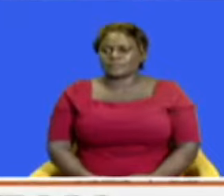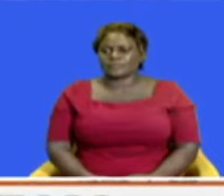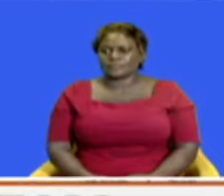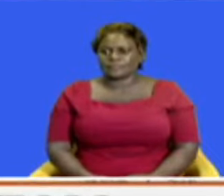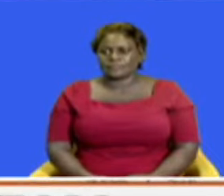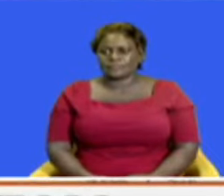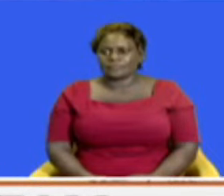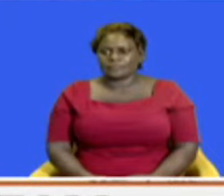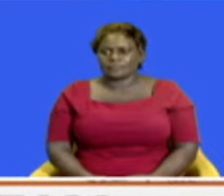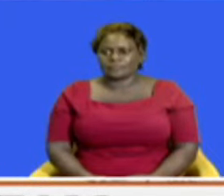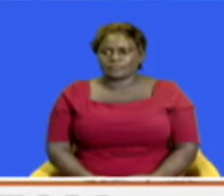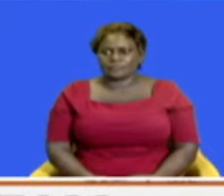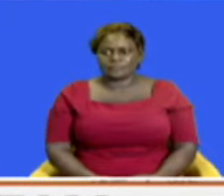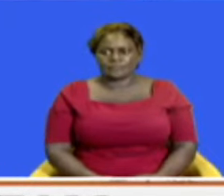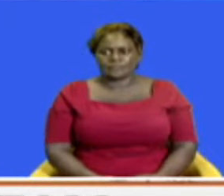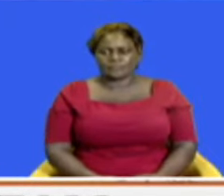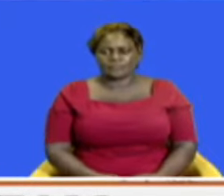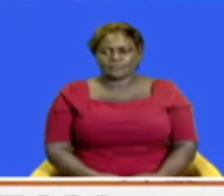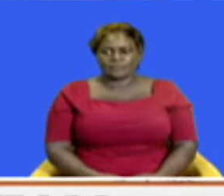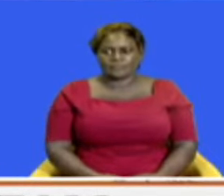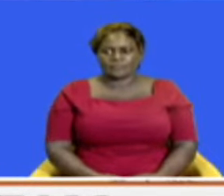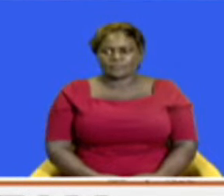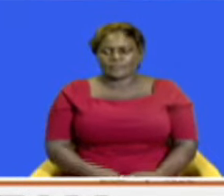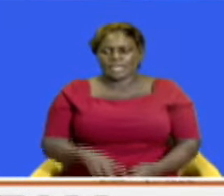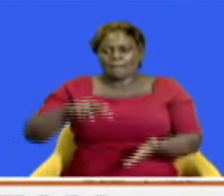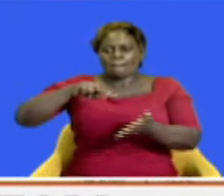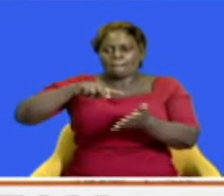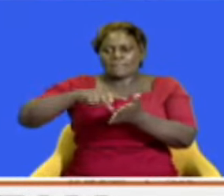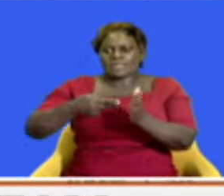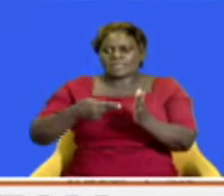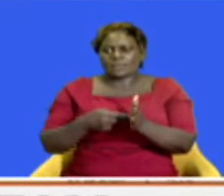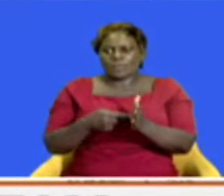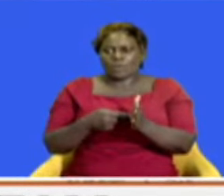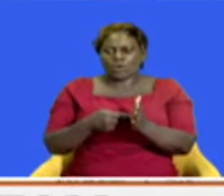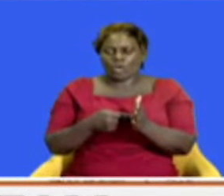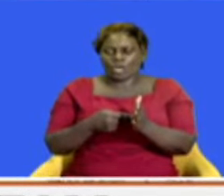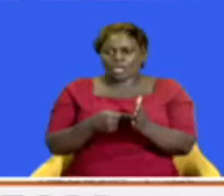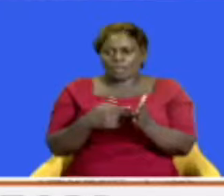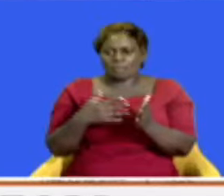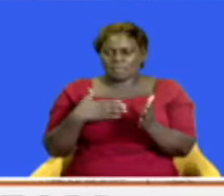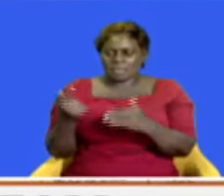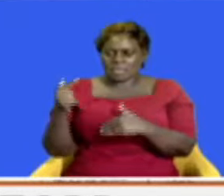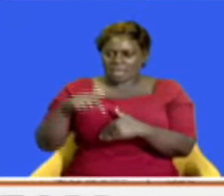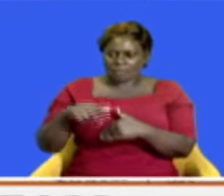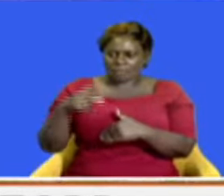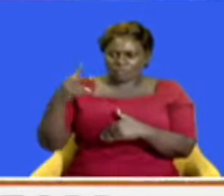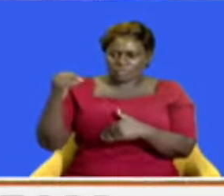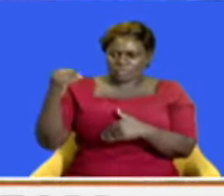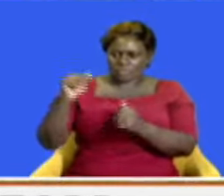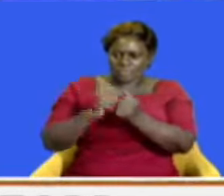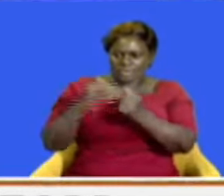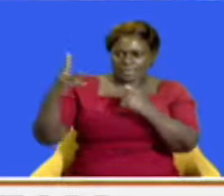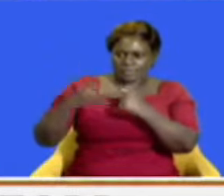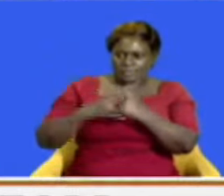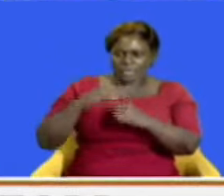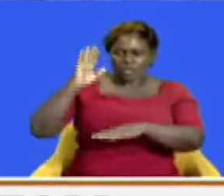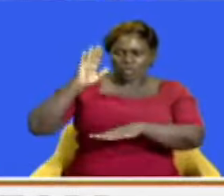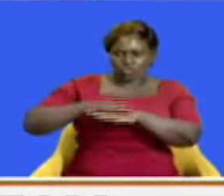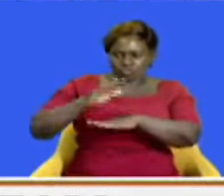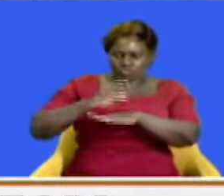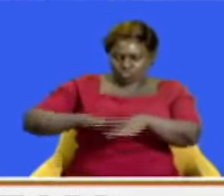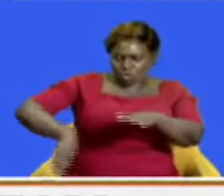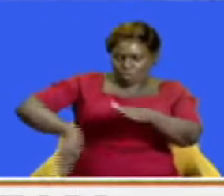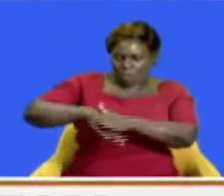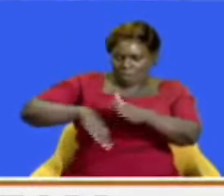sorry. The principal of Chebuyusi High School, I came here in 2019. I have a very good soccer